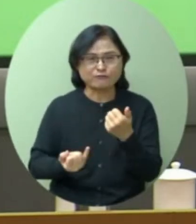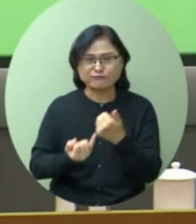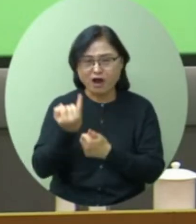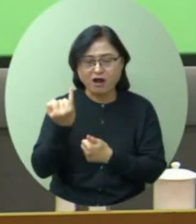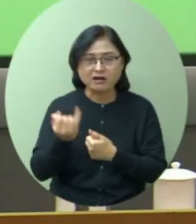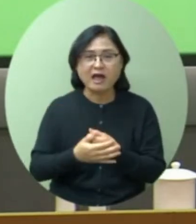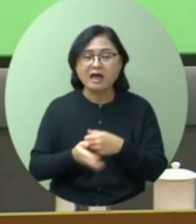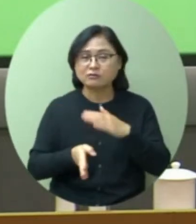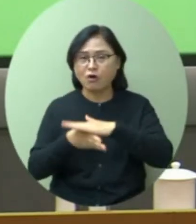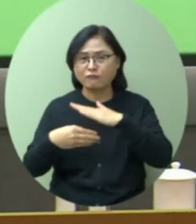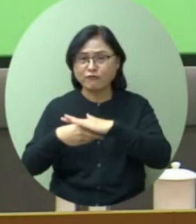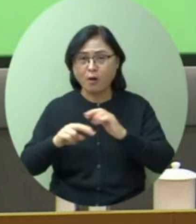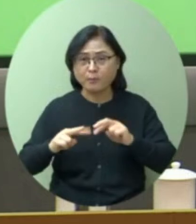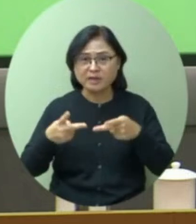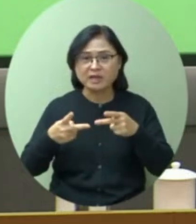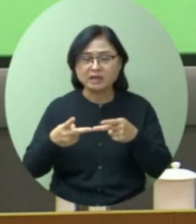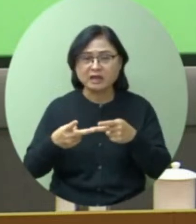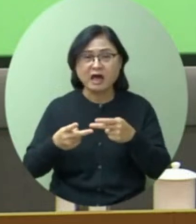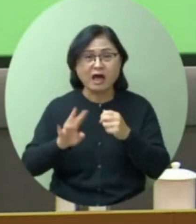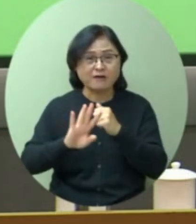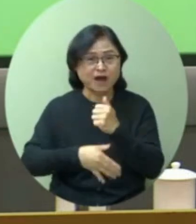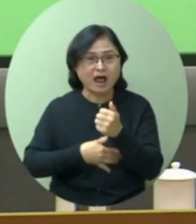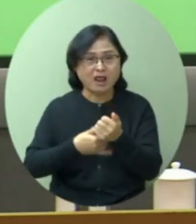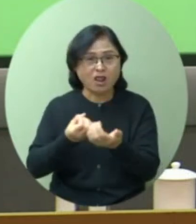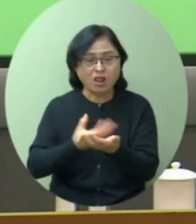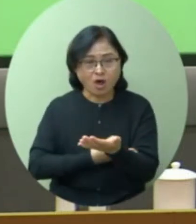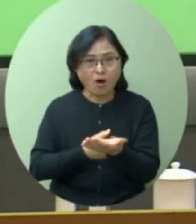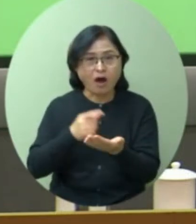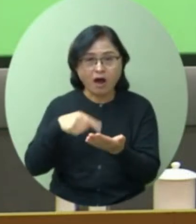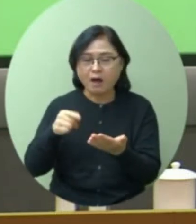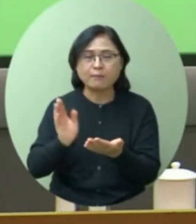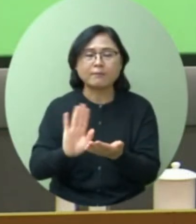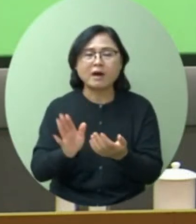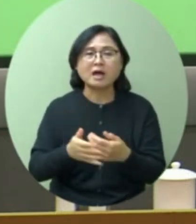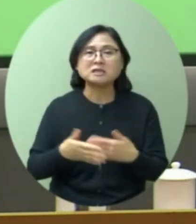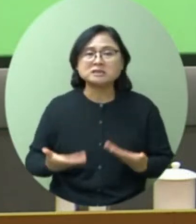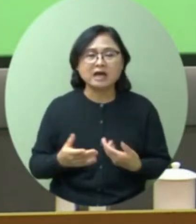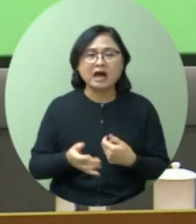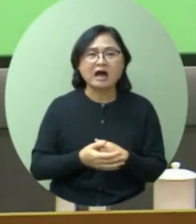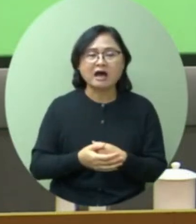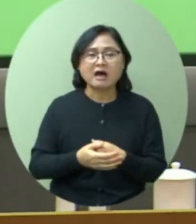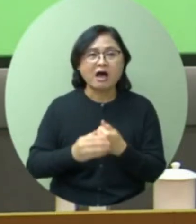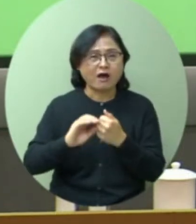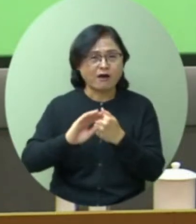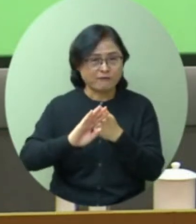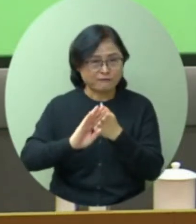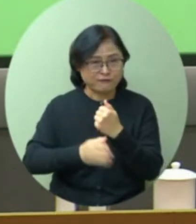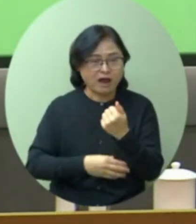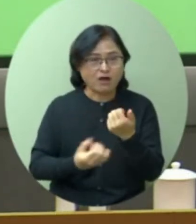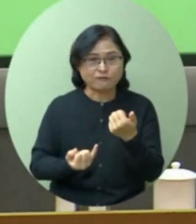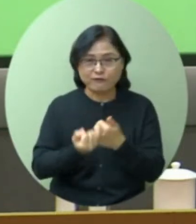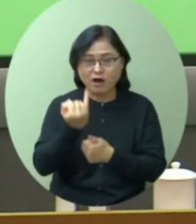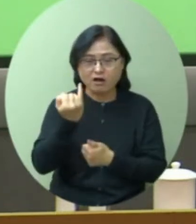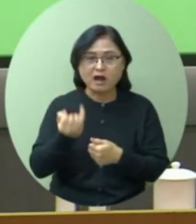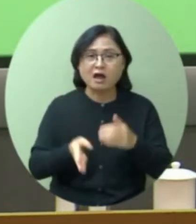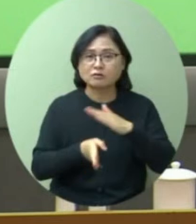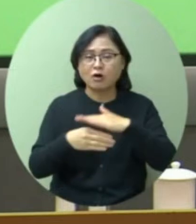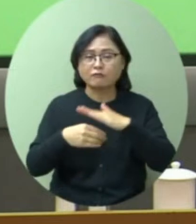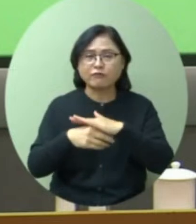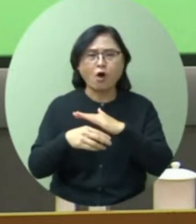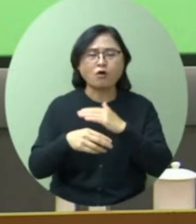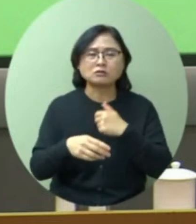respective ordinances. Enforcement will be taken accordingly. And of course, we'll step